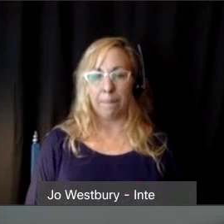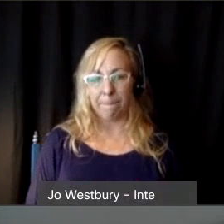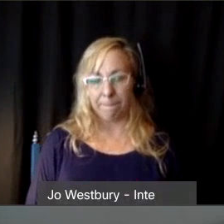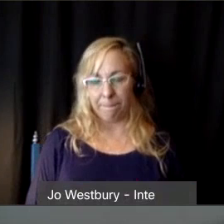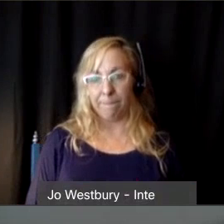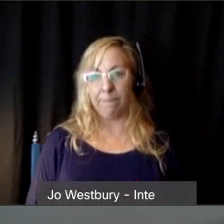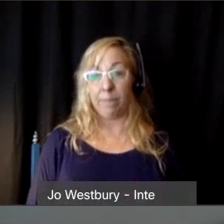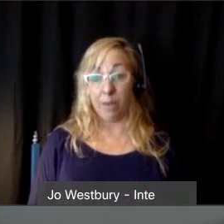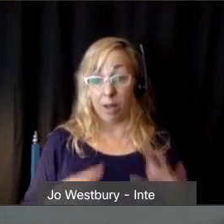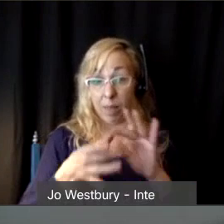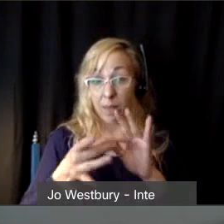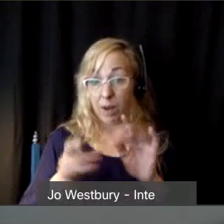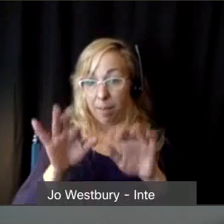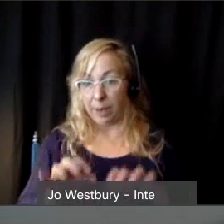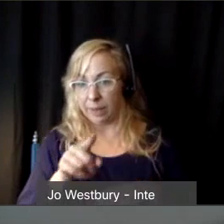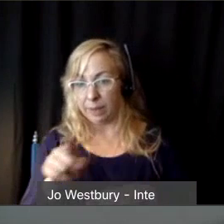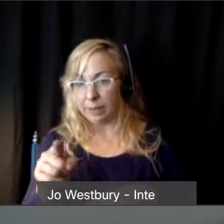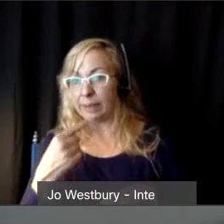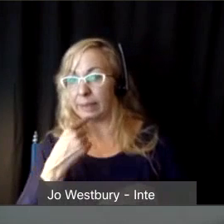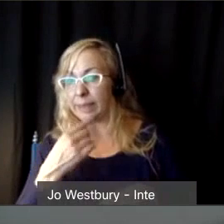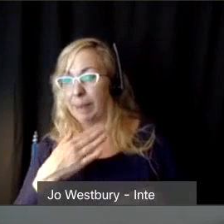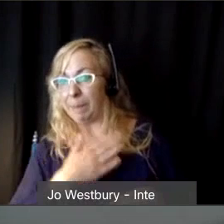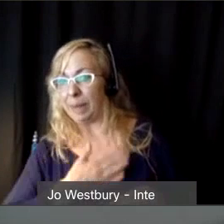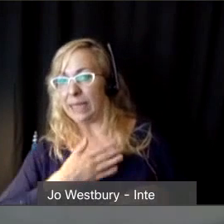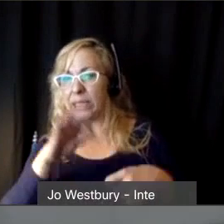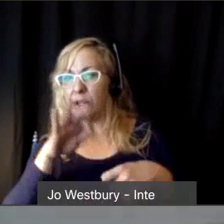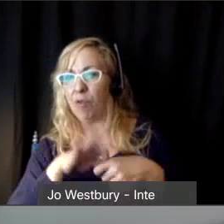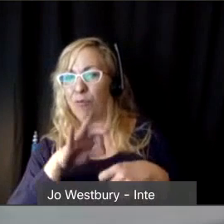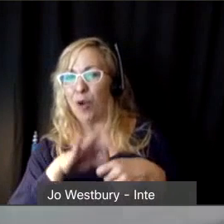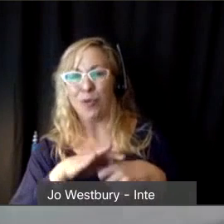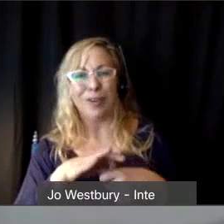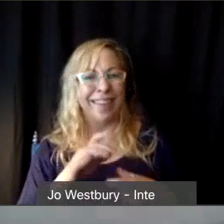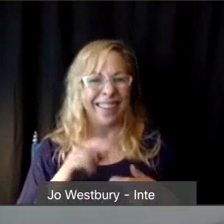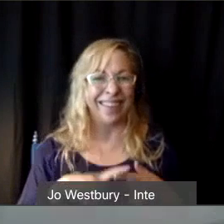There is a comment here. Please vote, everyone.